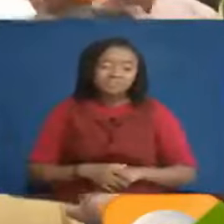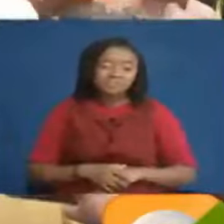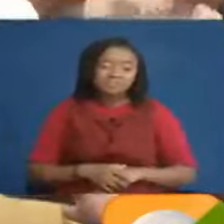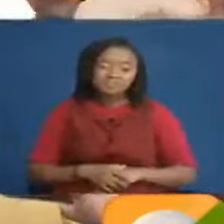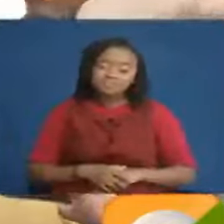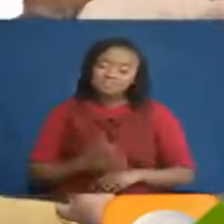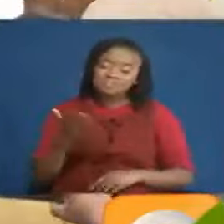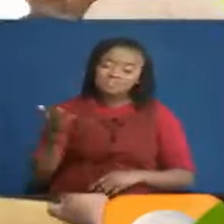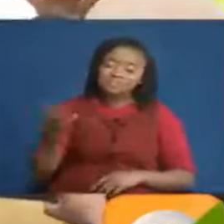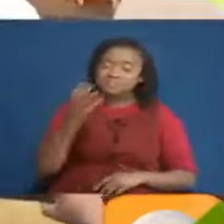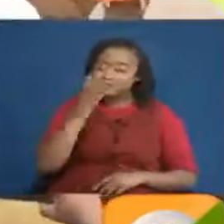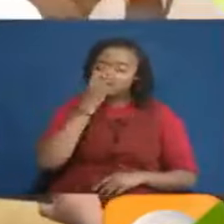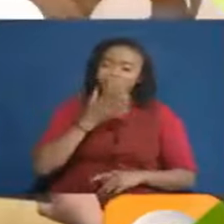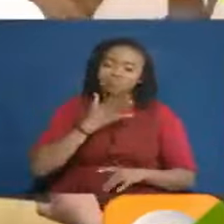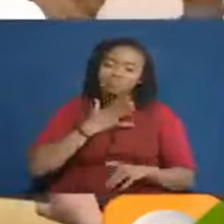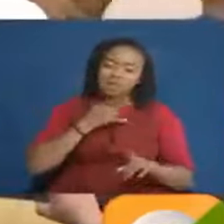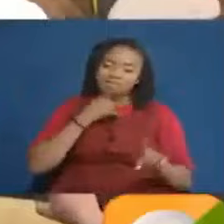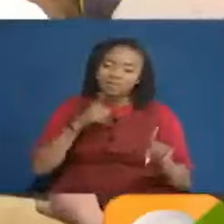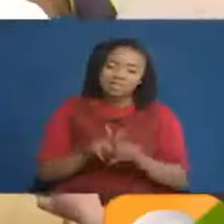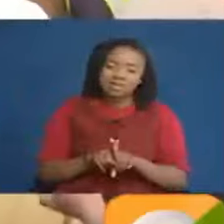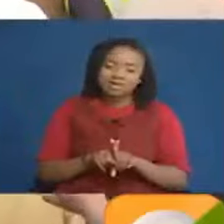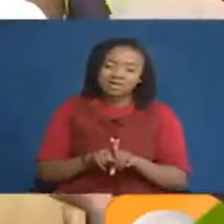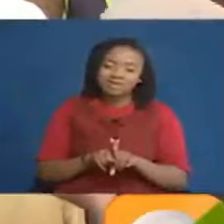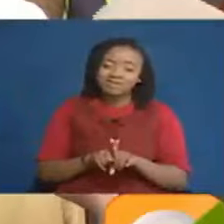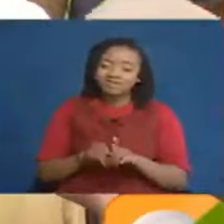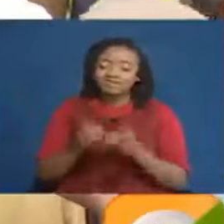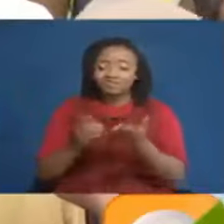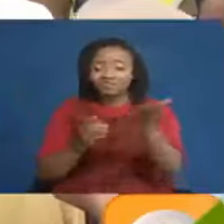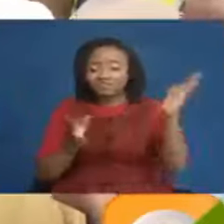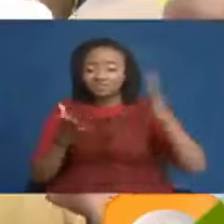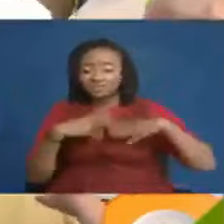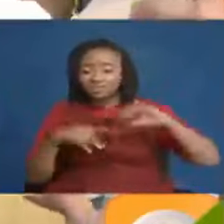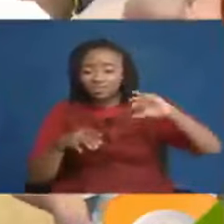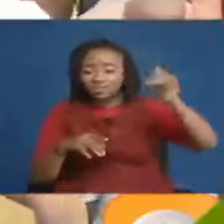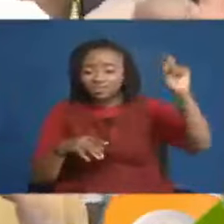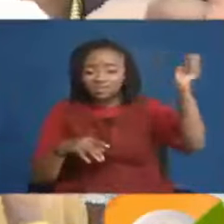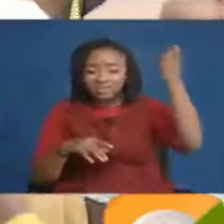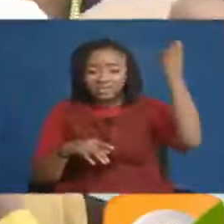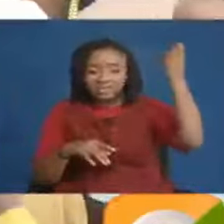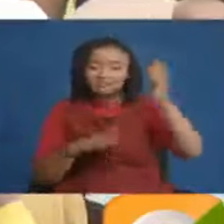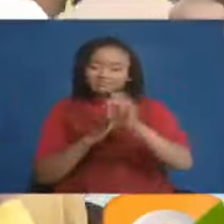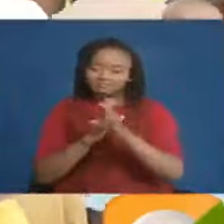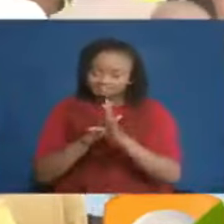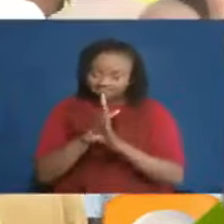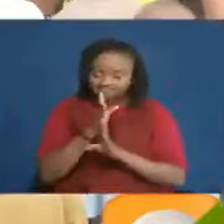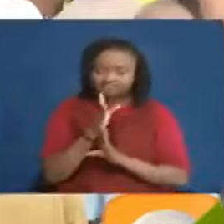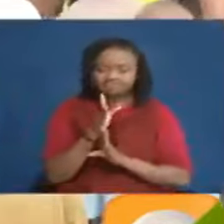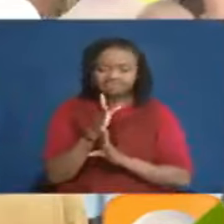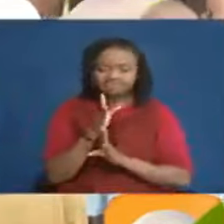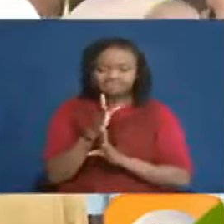My brother President William Ruto. Ah, watu ya Mlima Kenya ni wangwana. Ni wangwana.